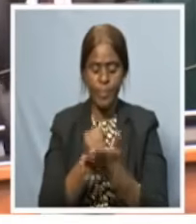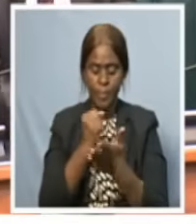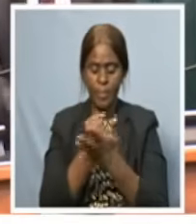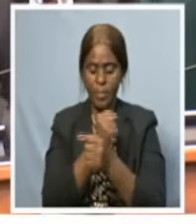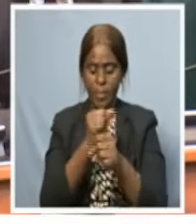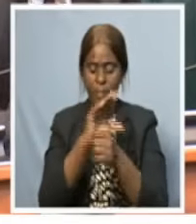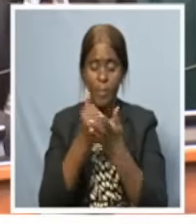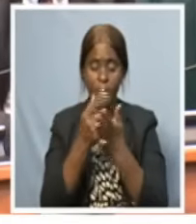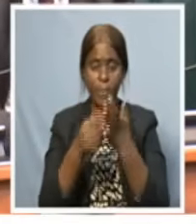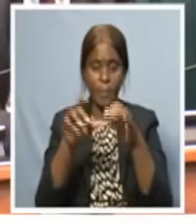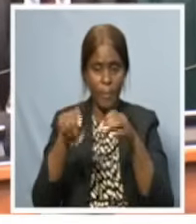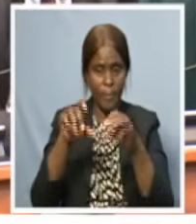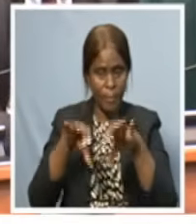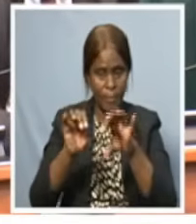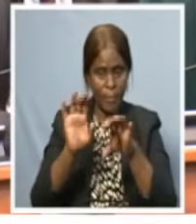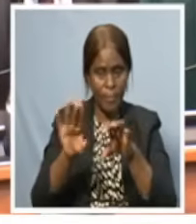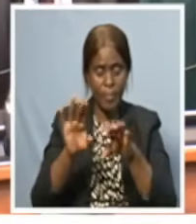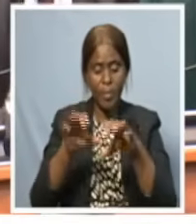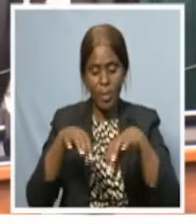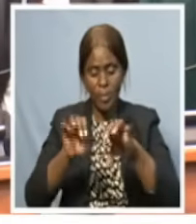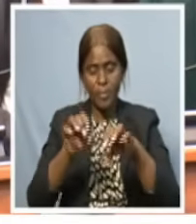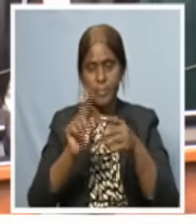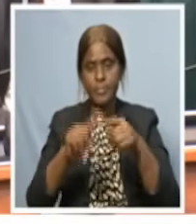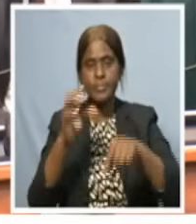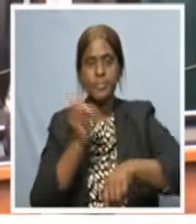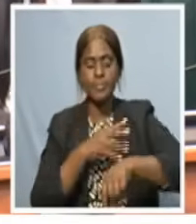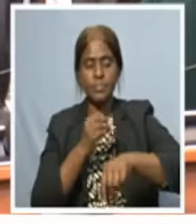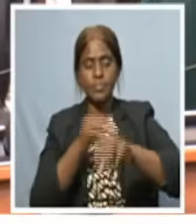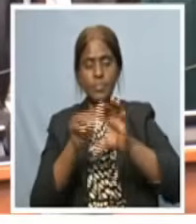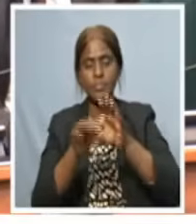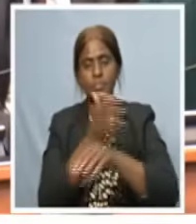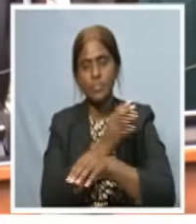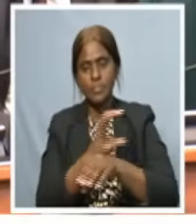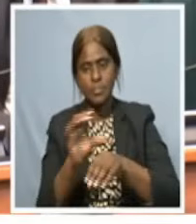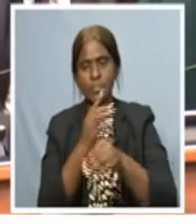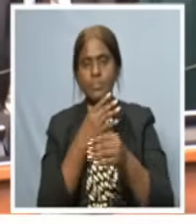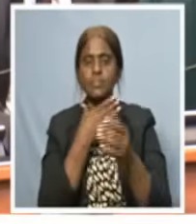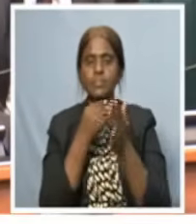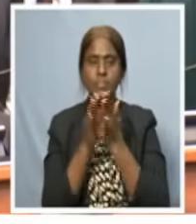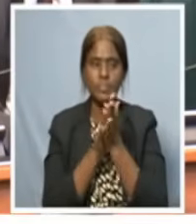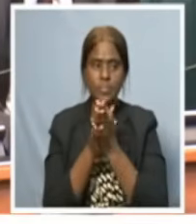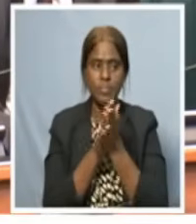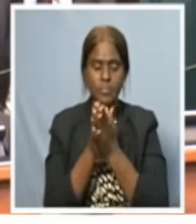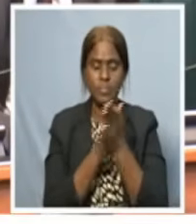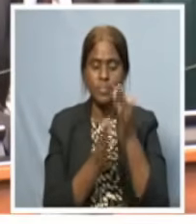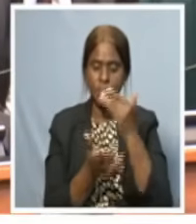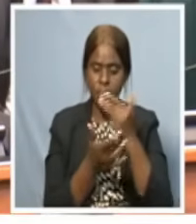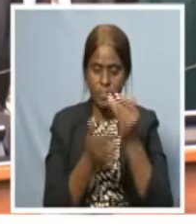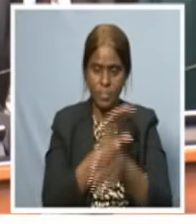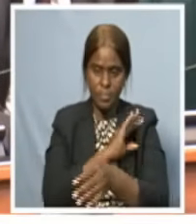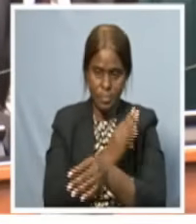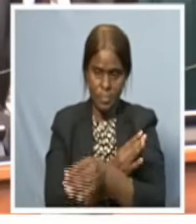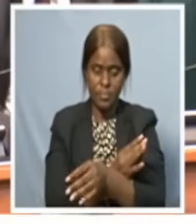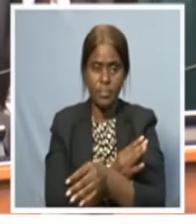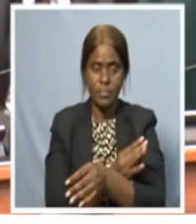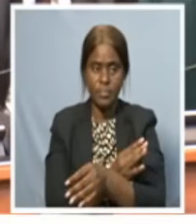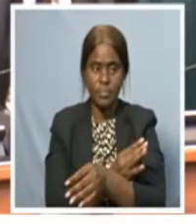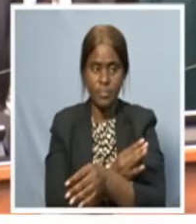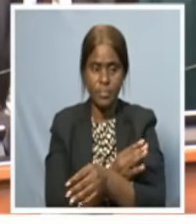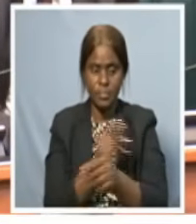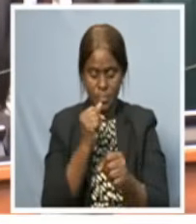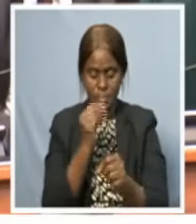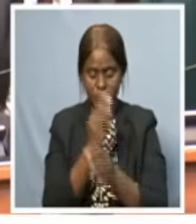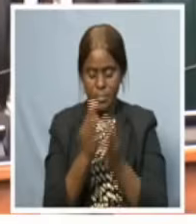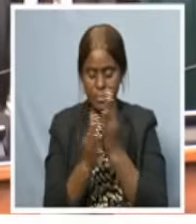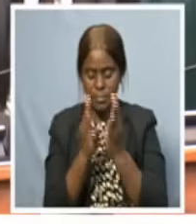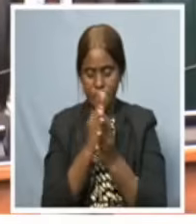these requires sustained investment in digital literacy, technical capacity